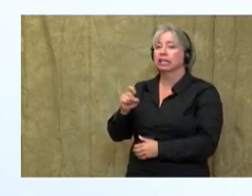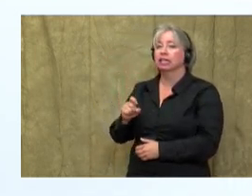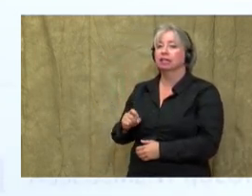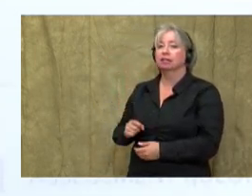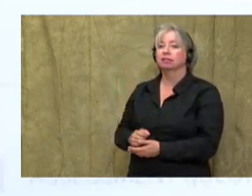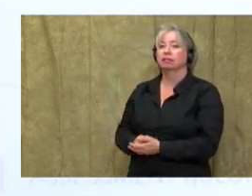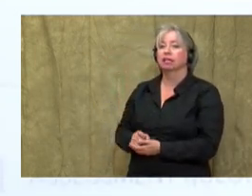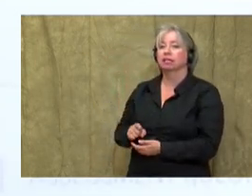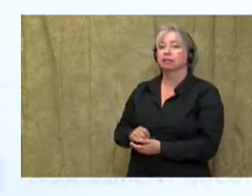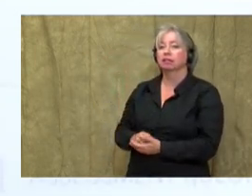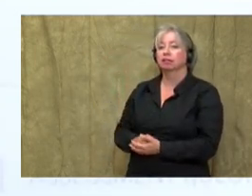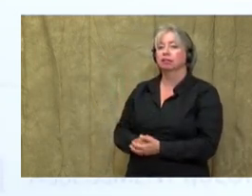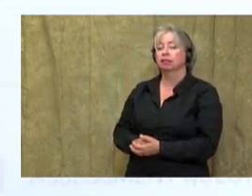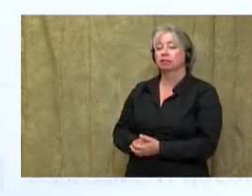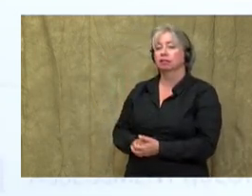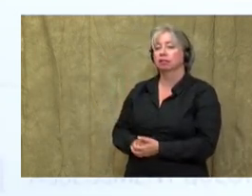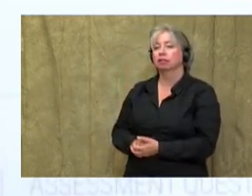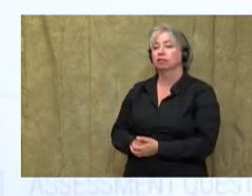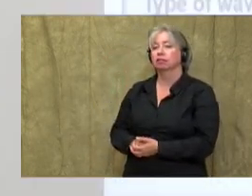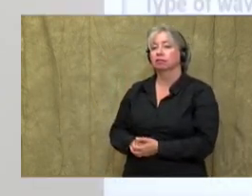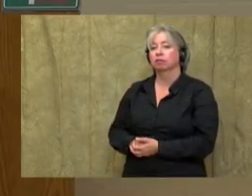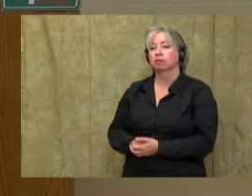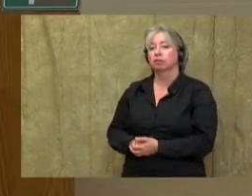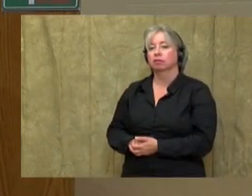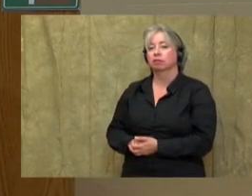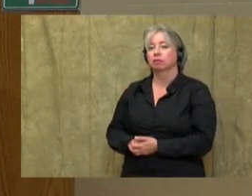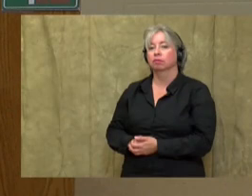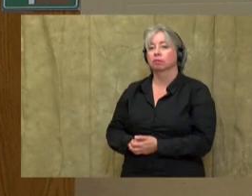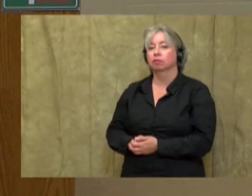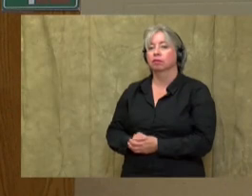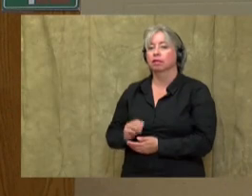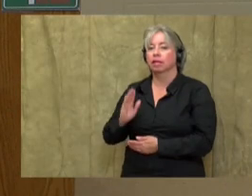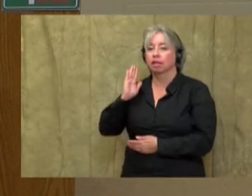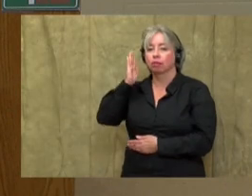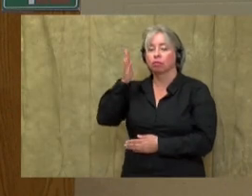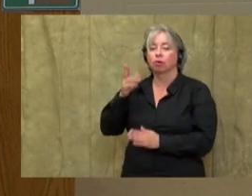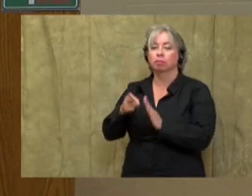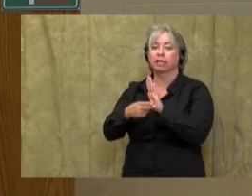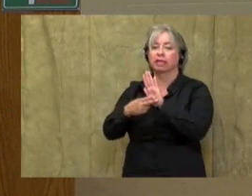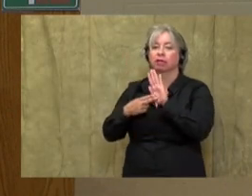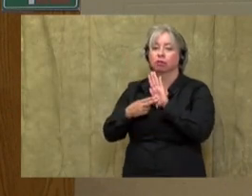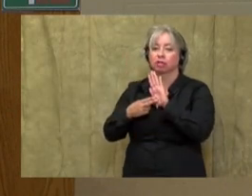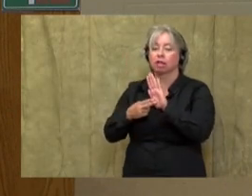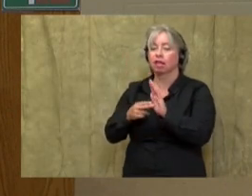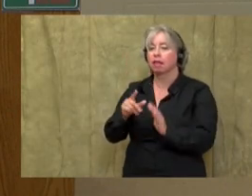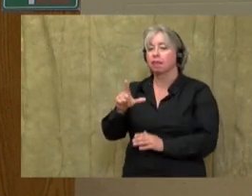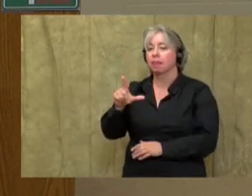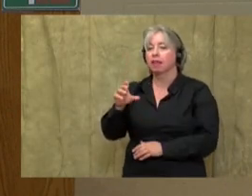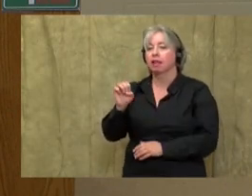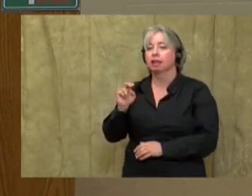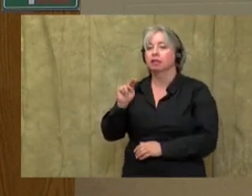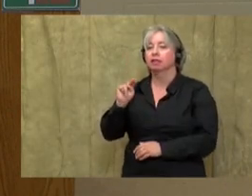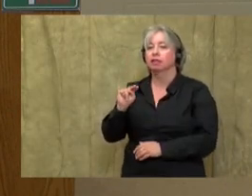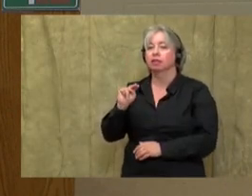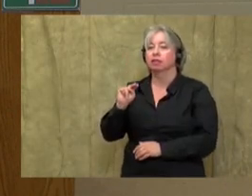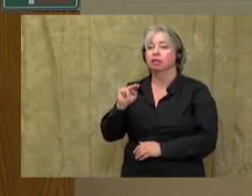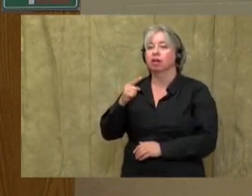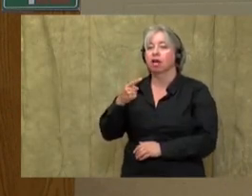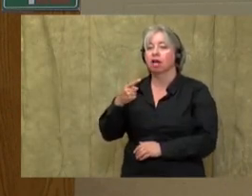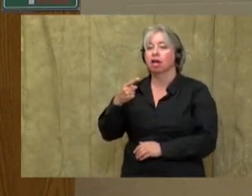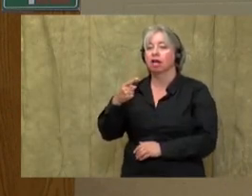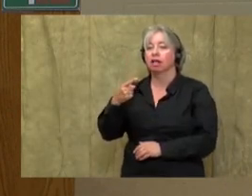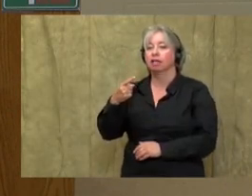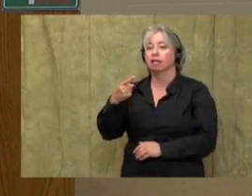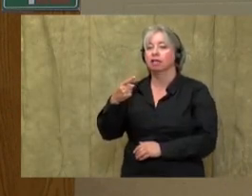controls to a compressional wave, which is actually going to be labeled a longitudinal wave, which is another word for